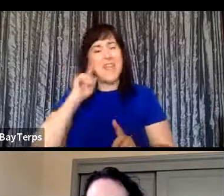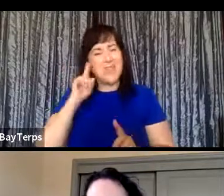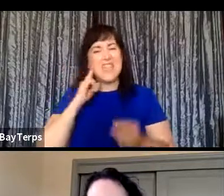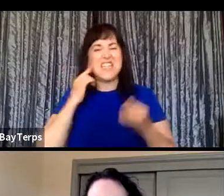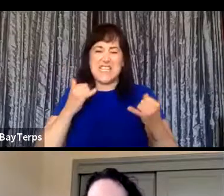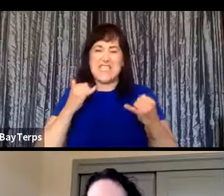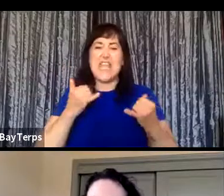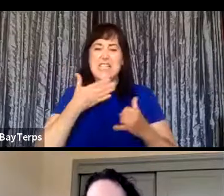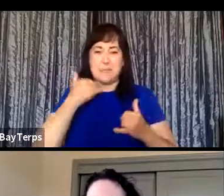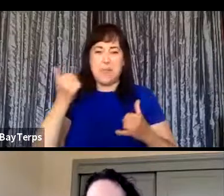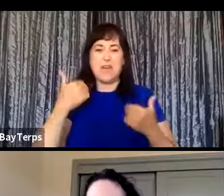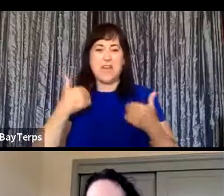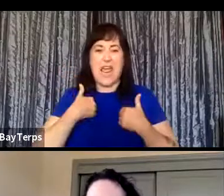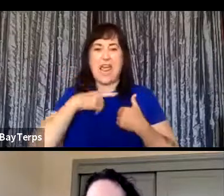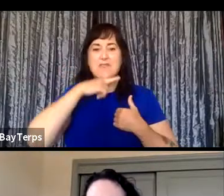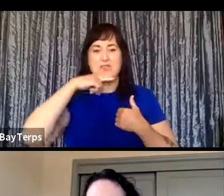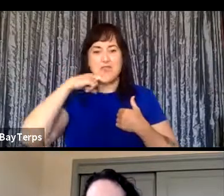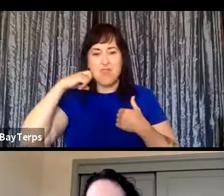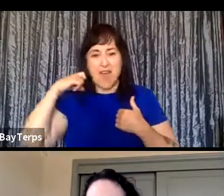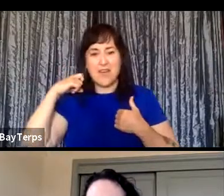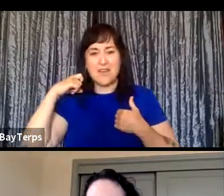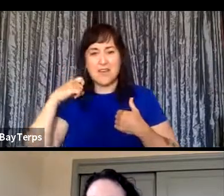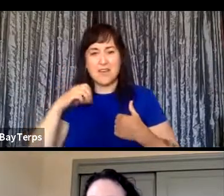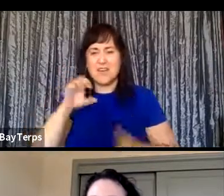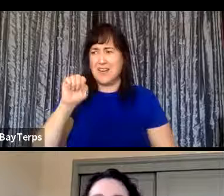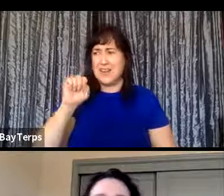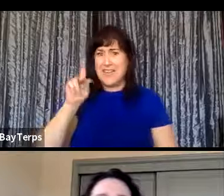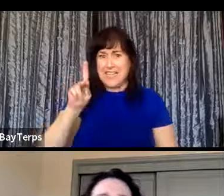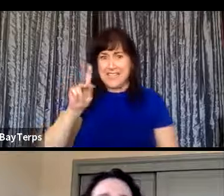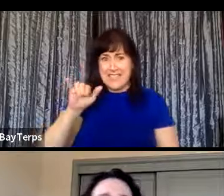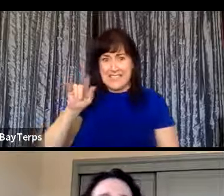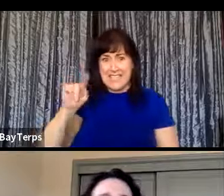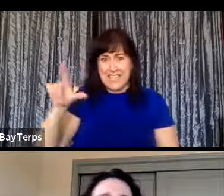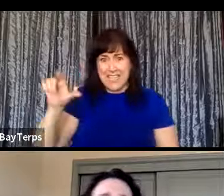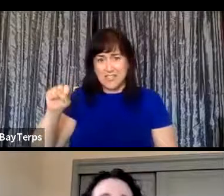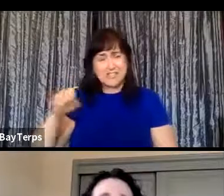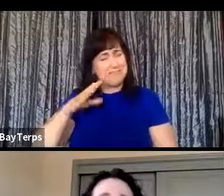okay? Tem, sorry, Skittles, absolutely,